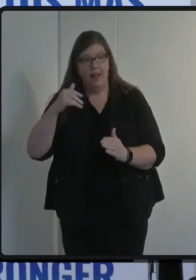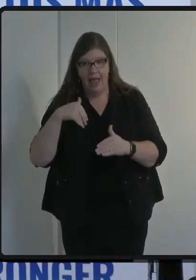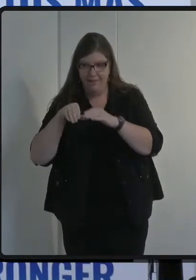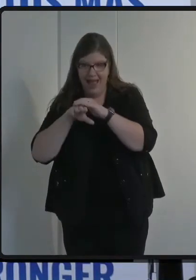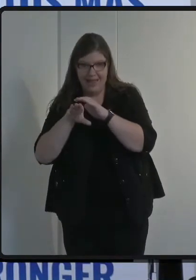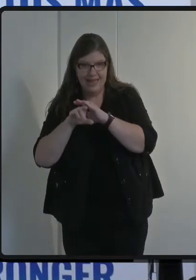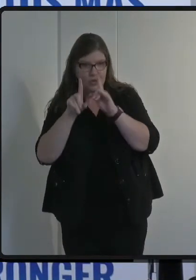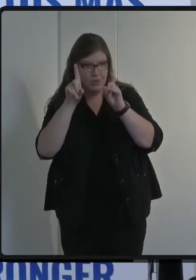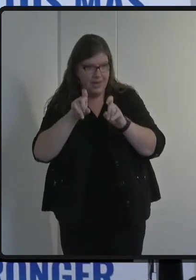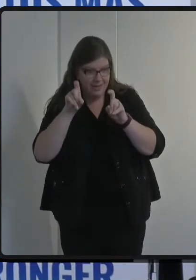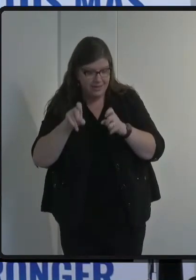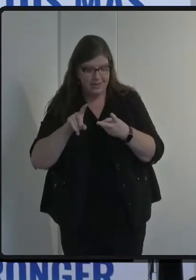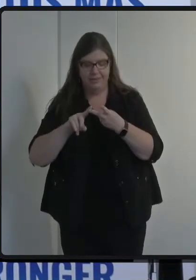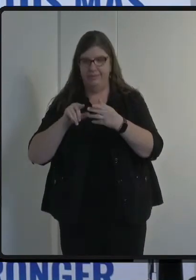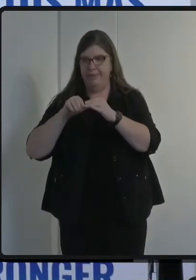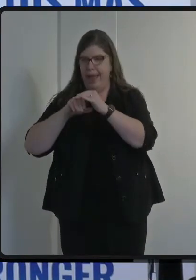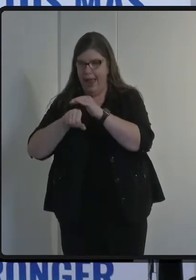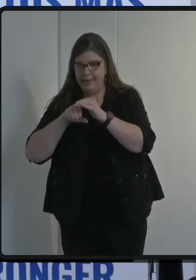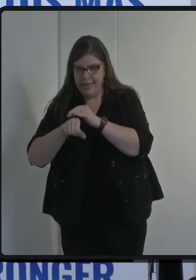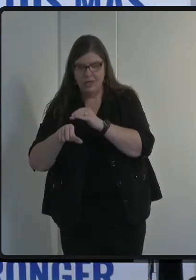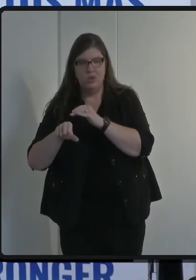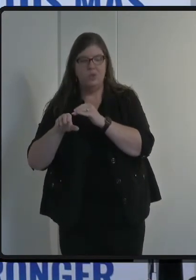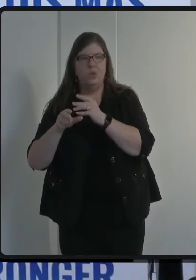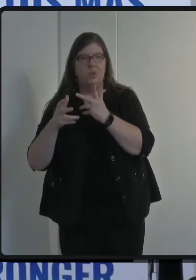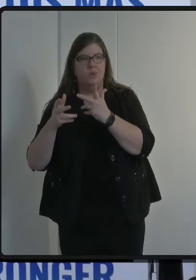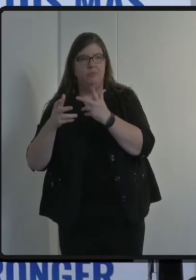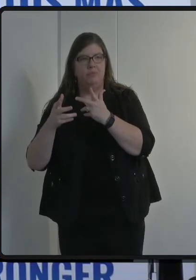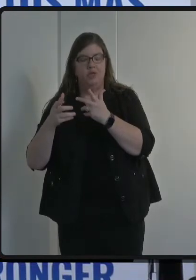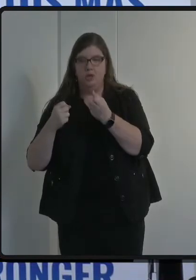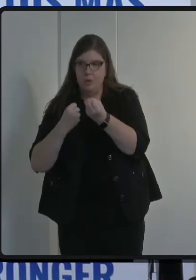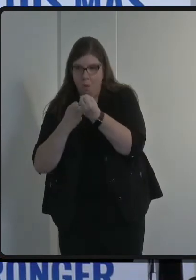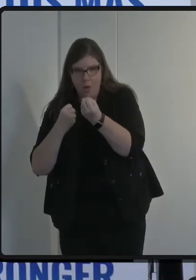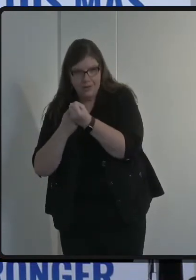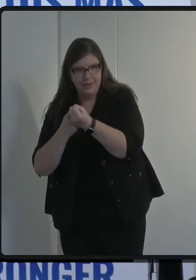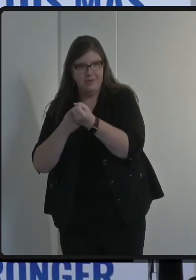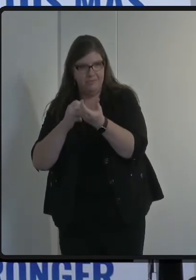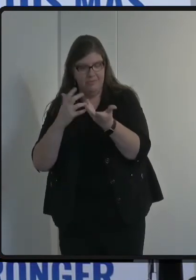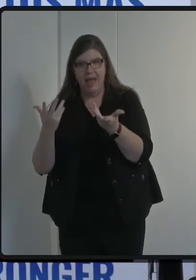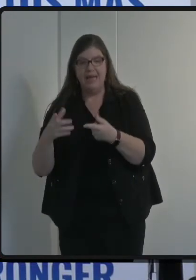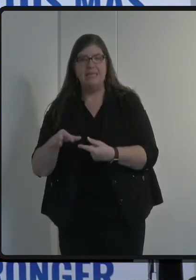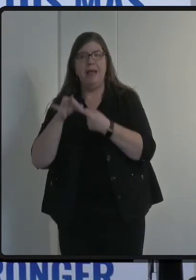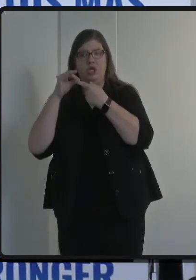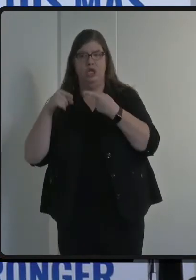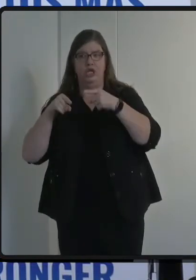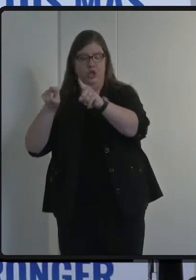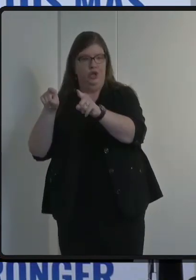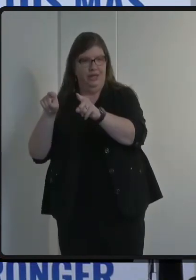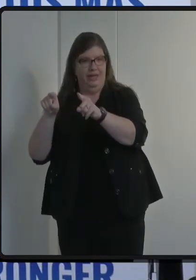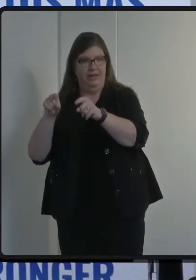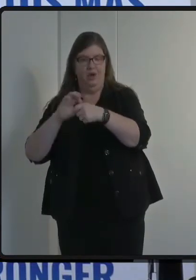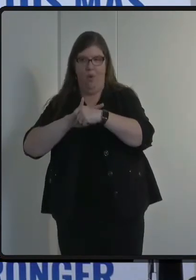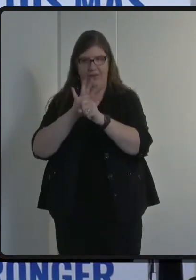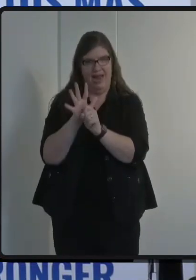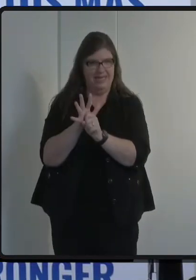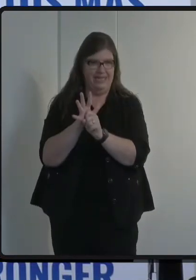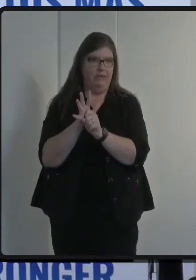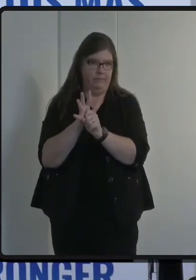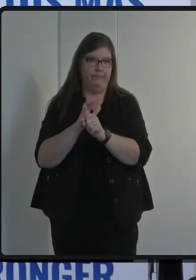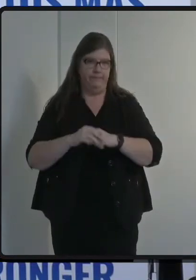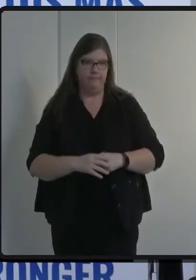to testing, that access to social supports, especially during the COVID-19